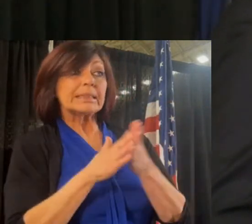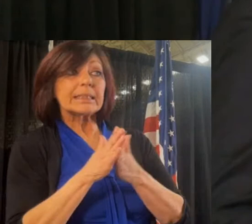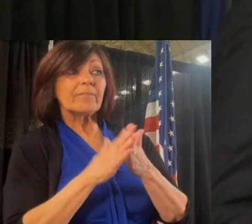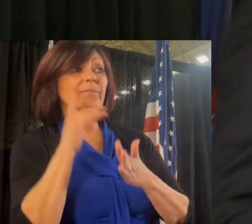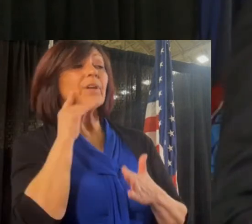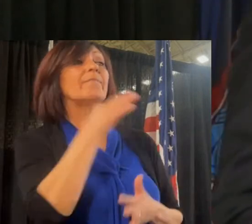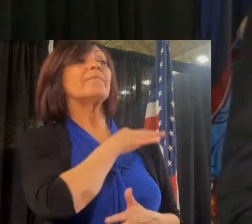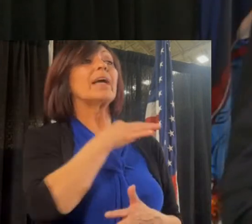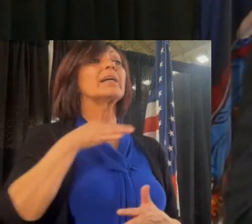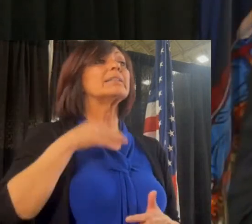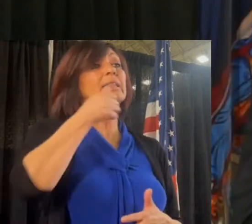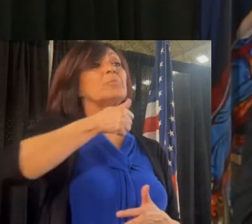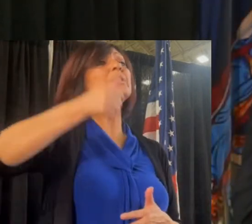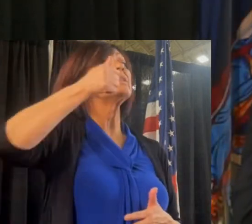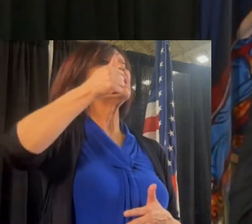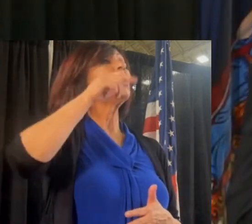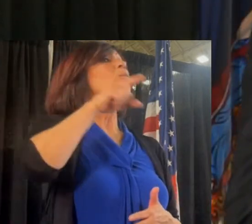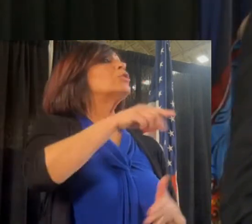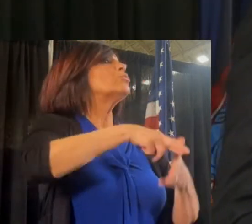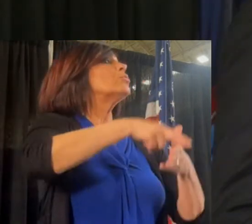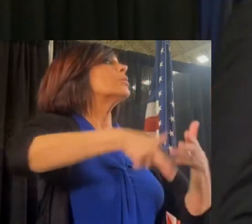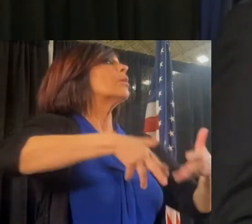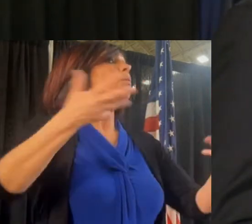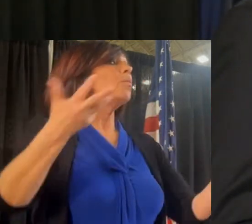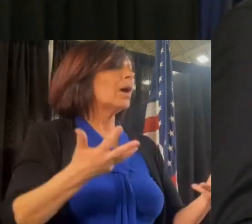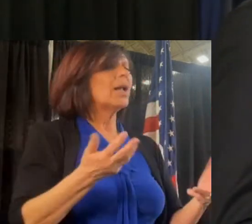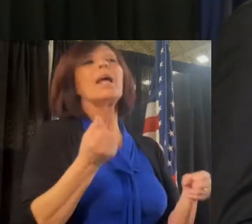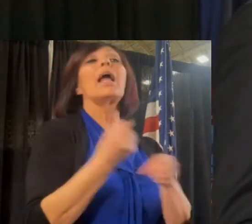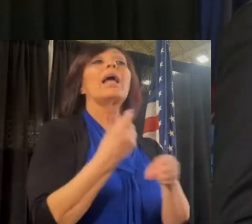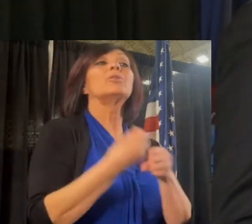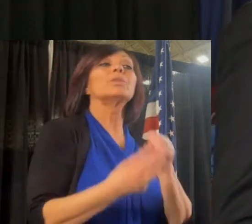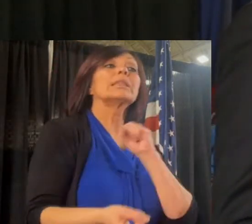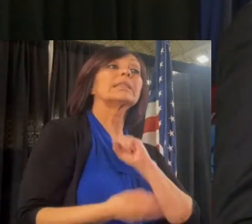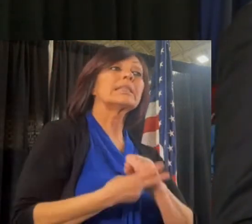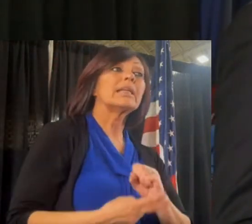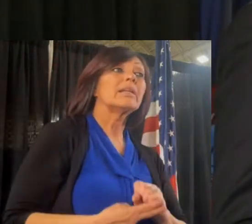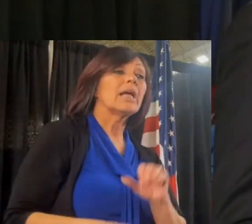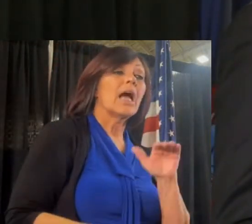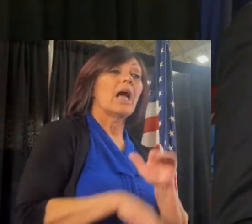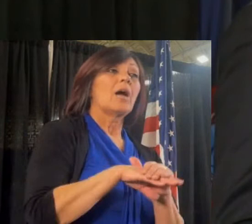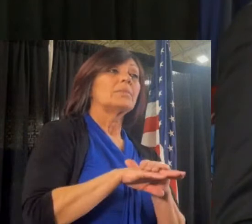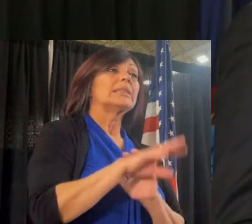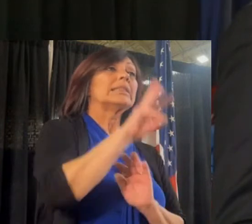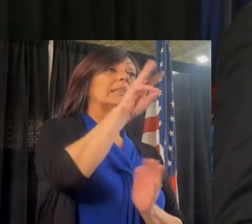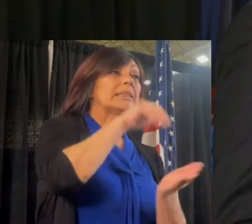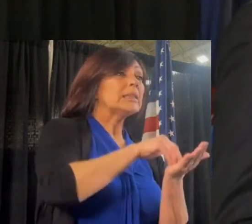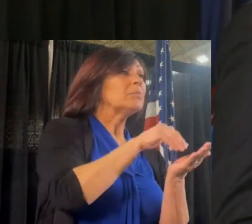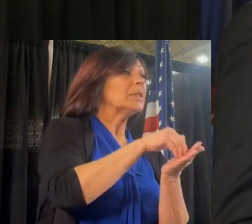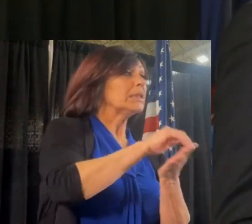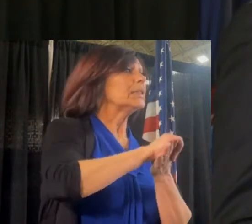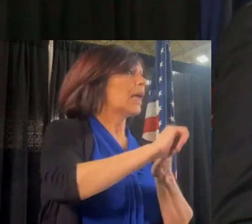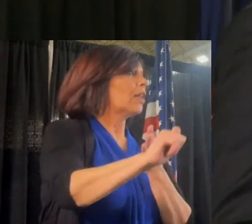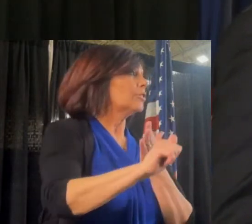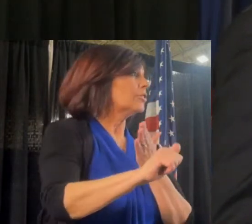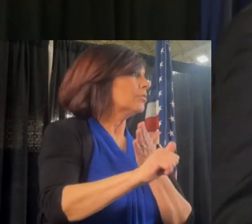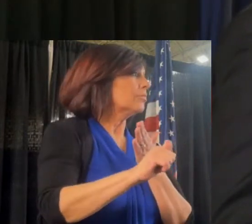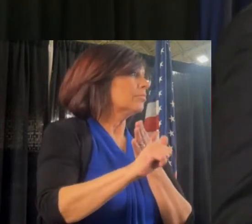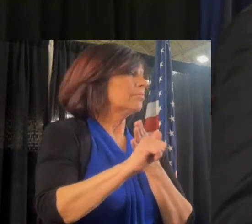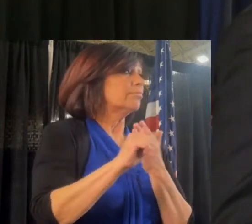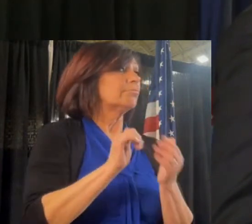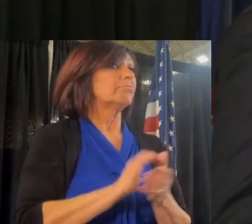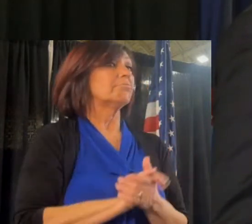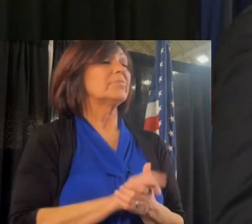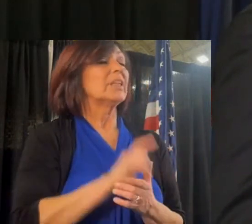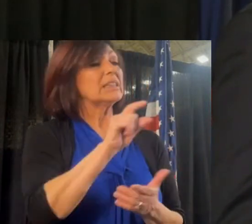and administrators, which will result in an annual savings of up to $6 million, putting the college on a much